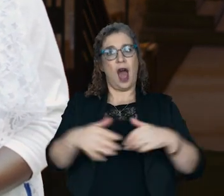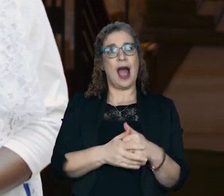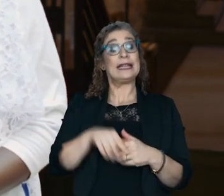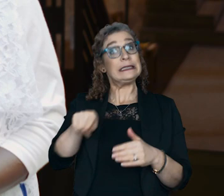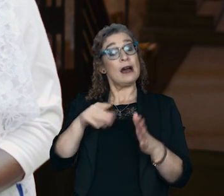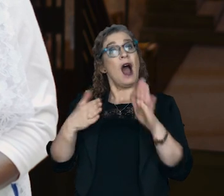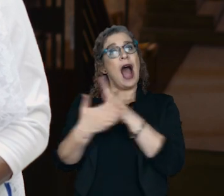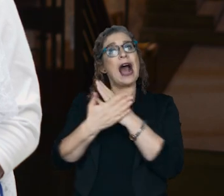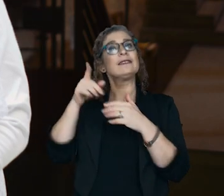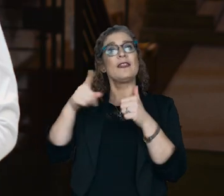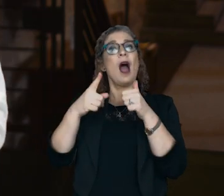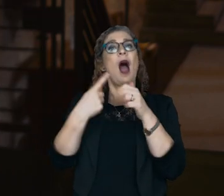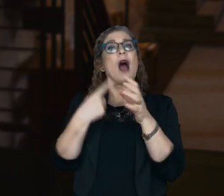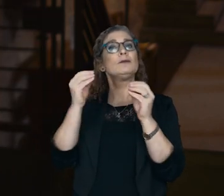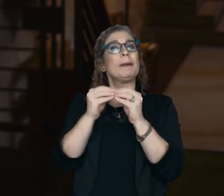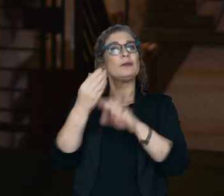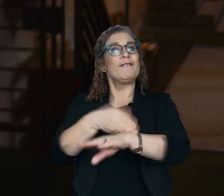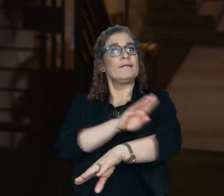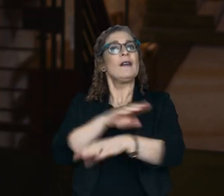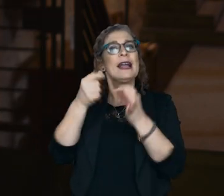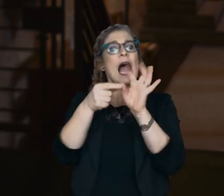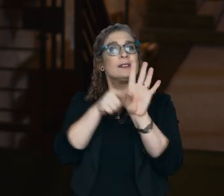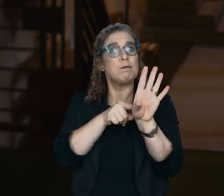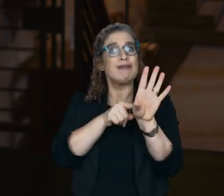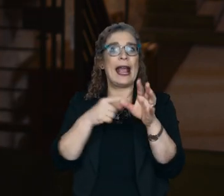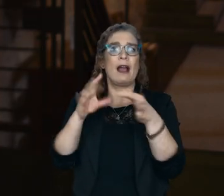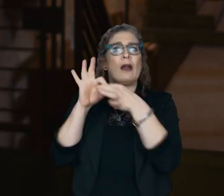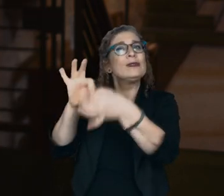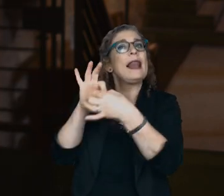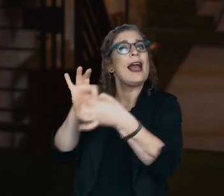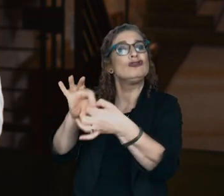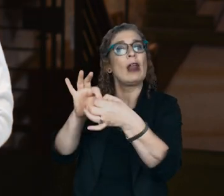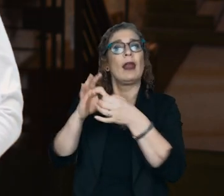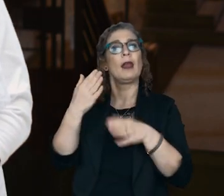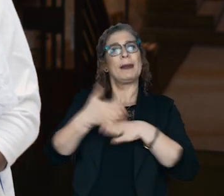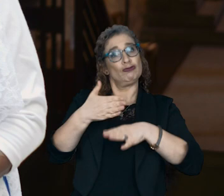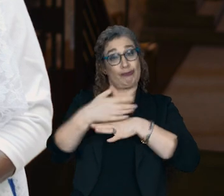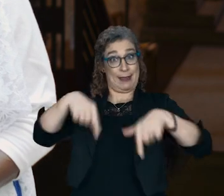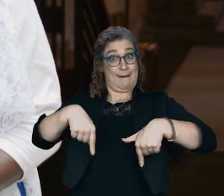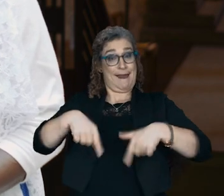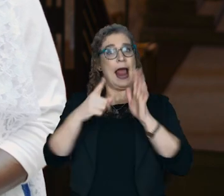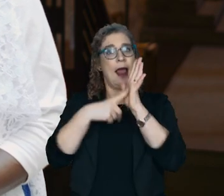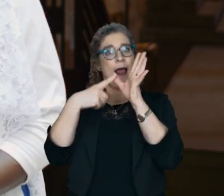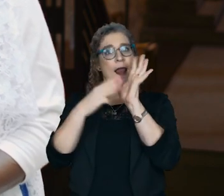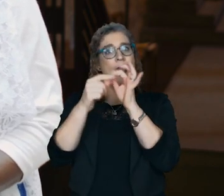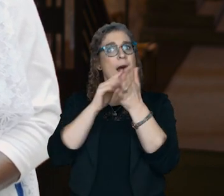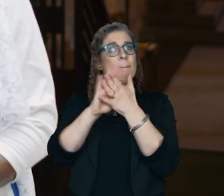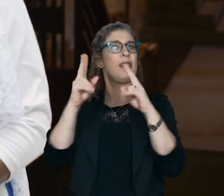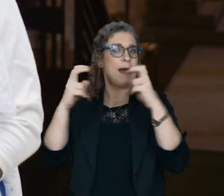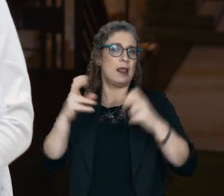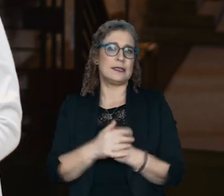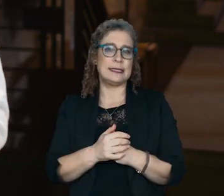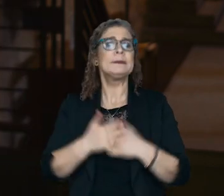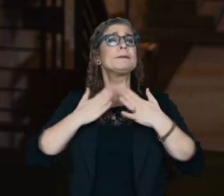of Canterbury's Reconciliation Ministry here at Lambeth Palace. Women on the Frontline has